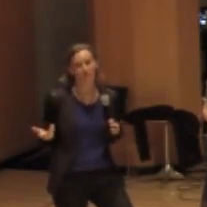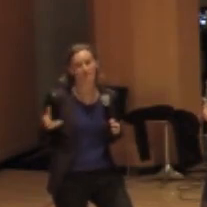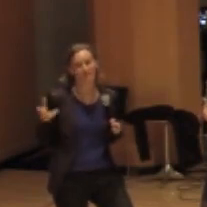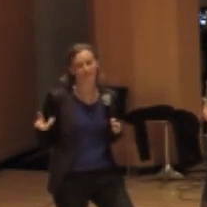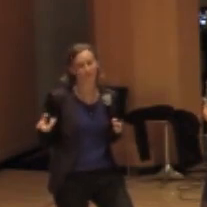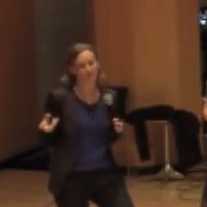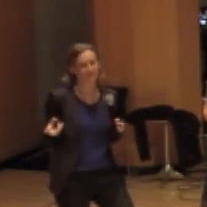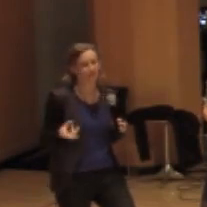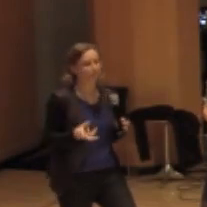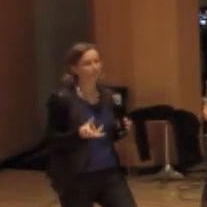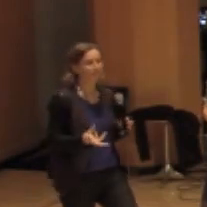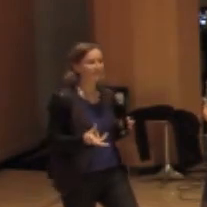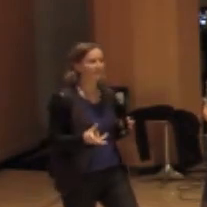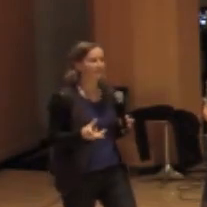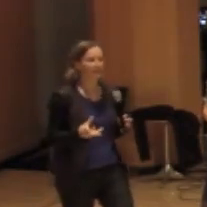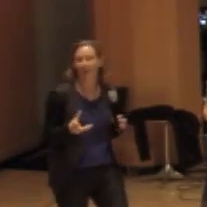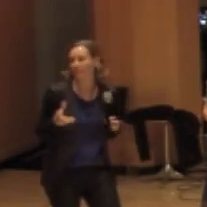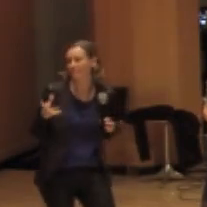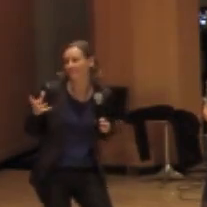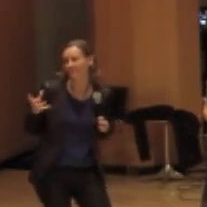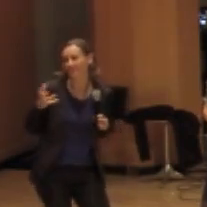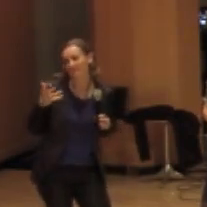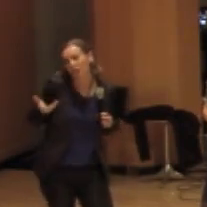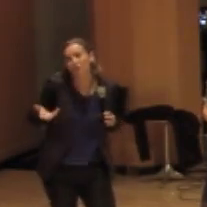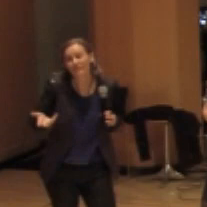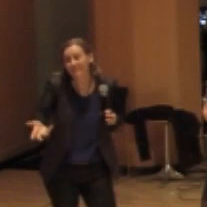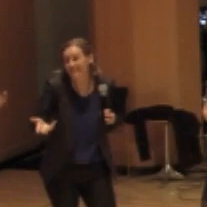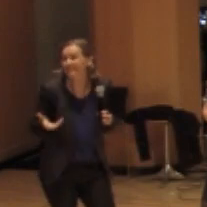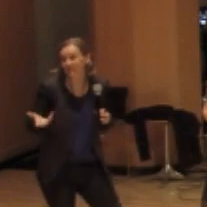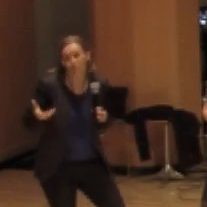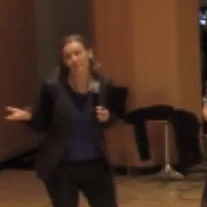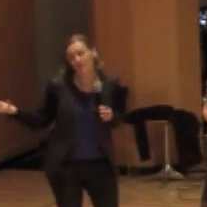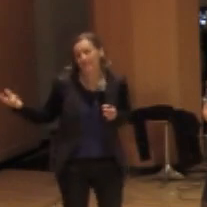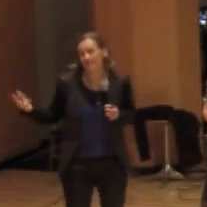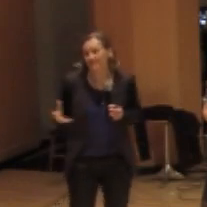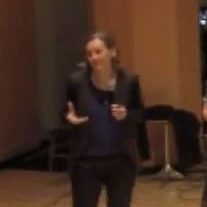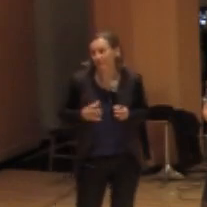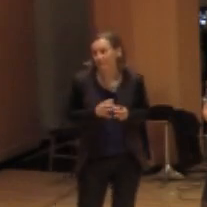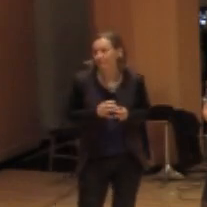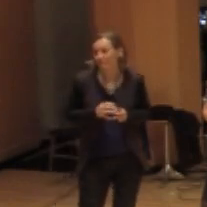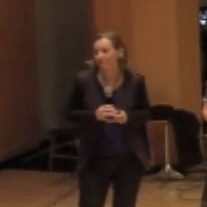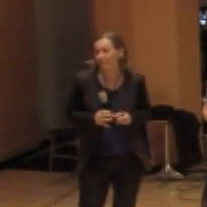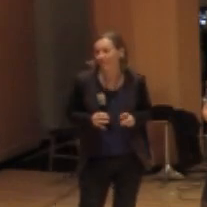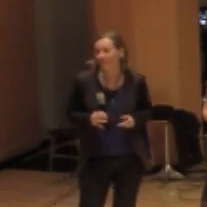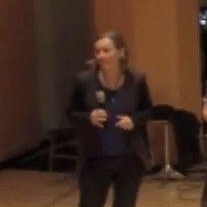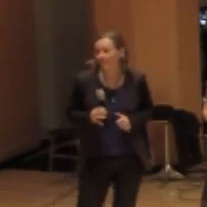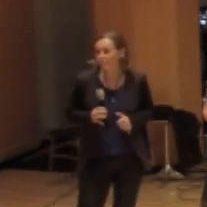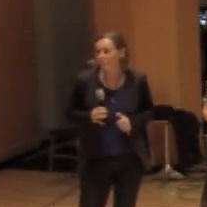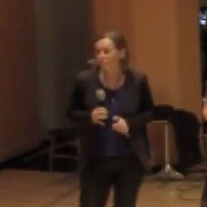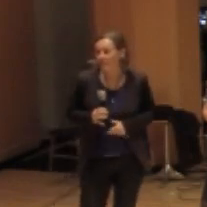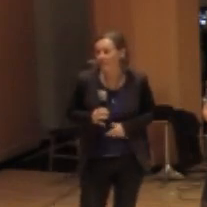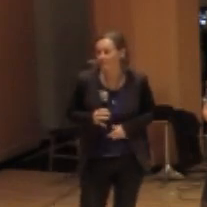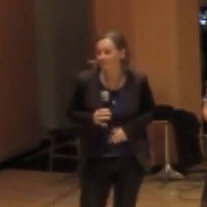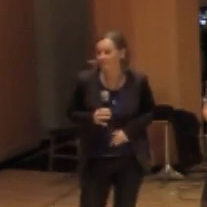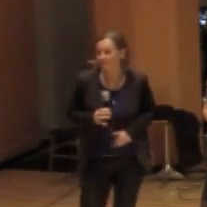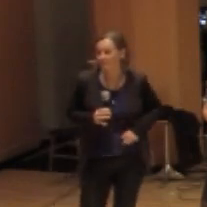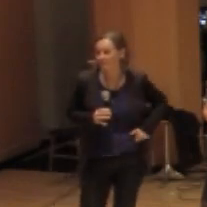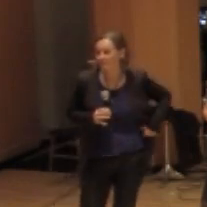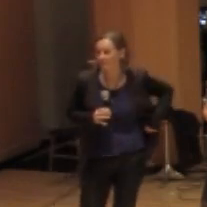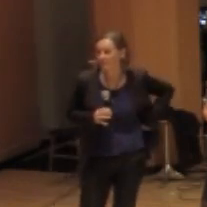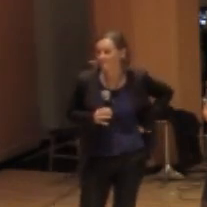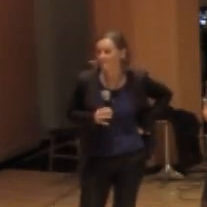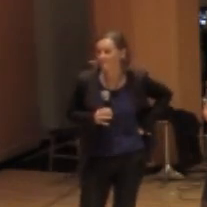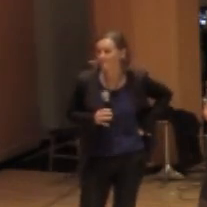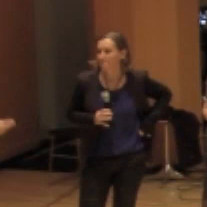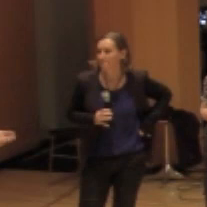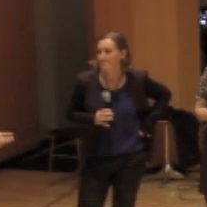a lot of work to make this translation really um hopefully sing do justice good reminder how significant translations really are often